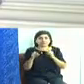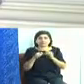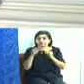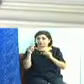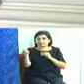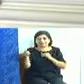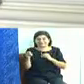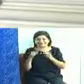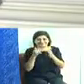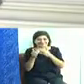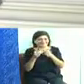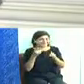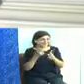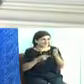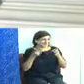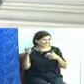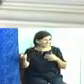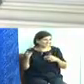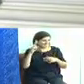think.